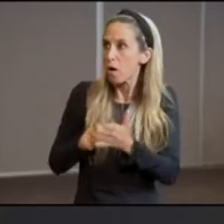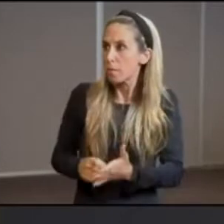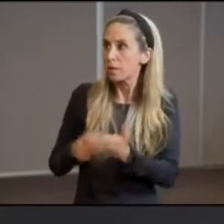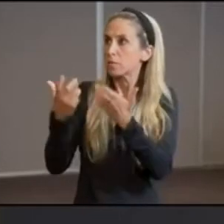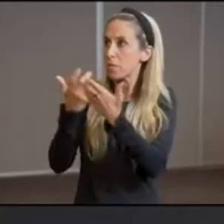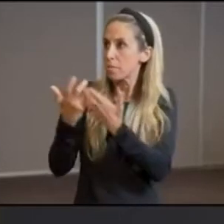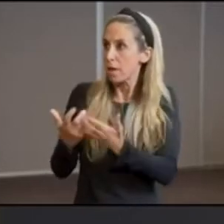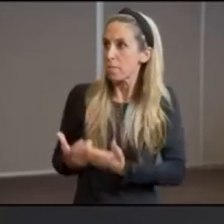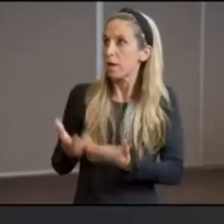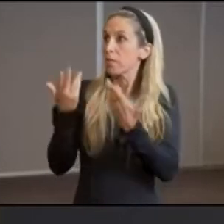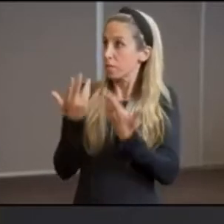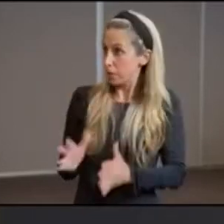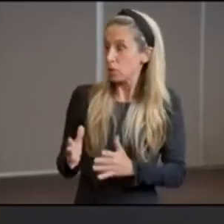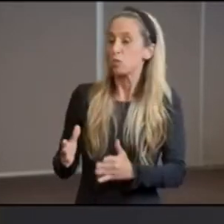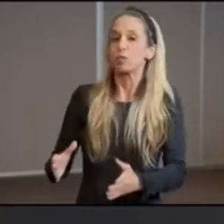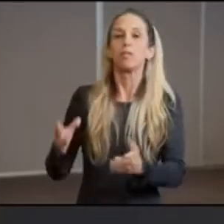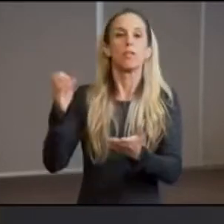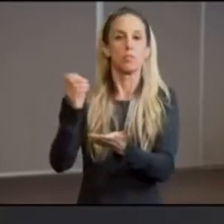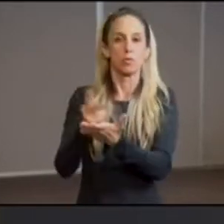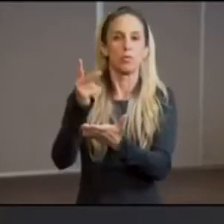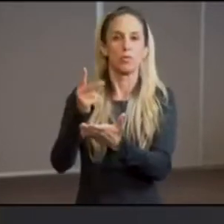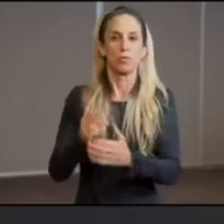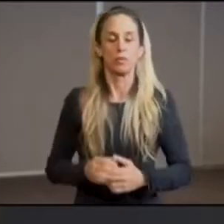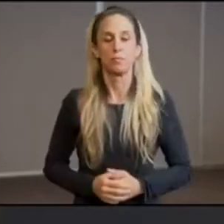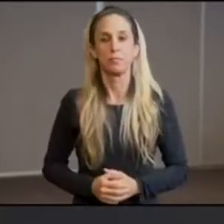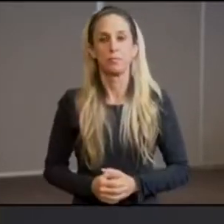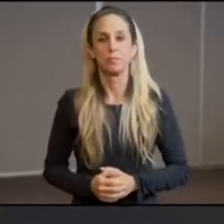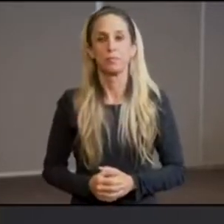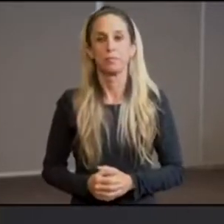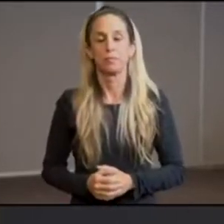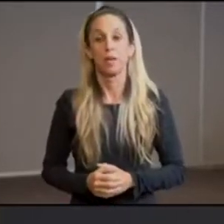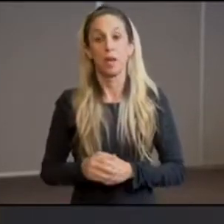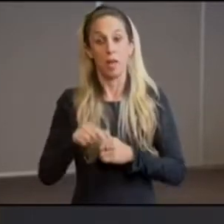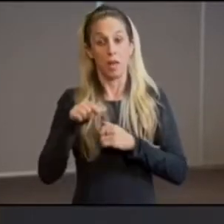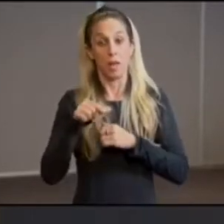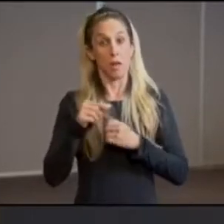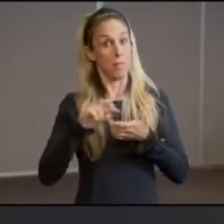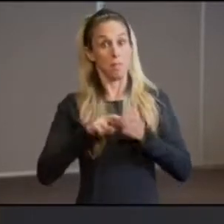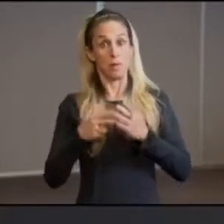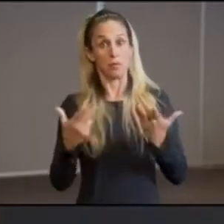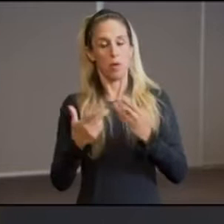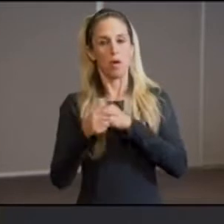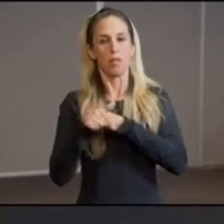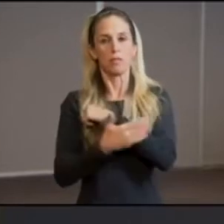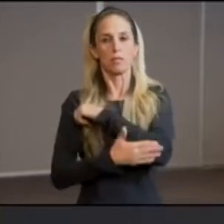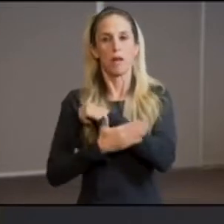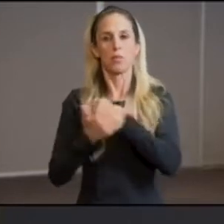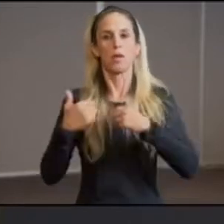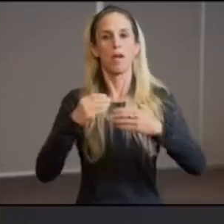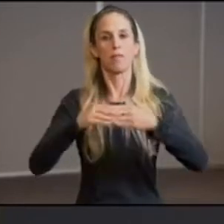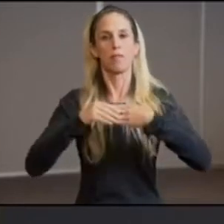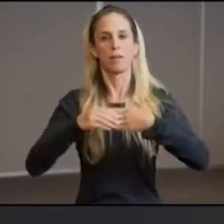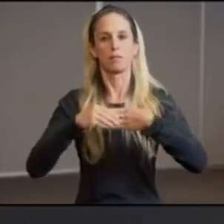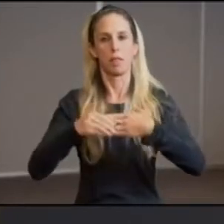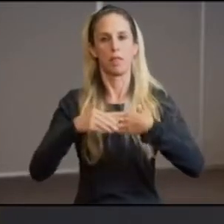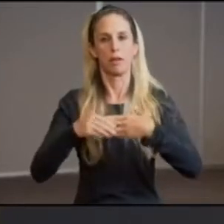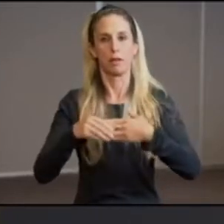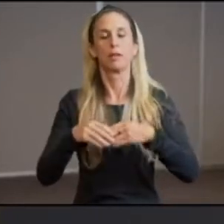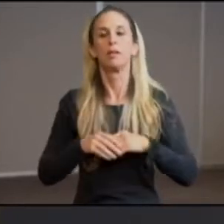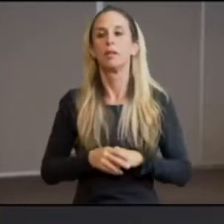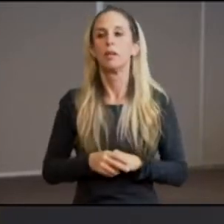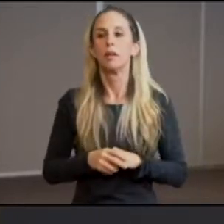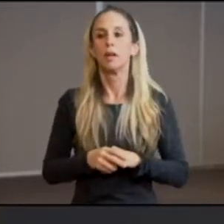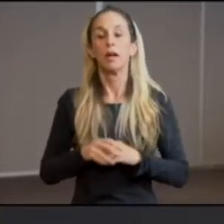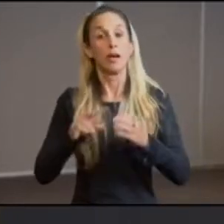we were approved. What this enables us to do here in our county is to have flexibility